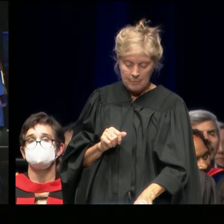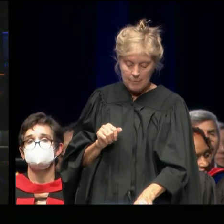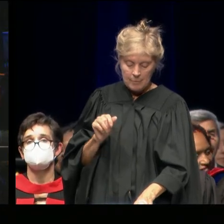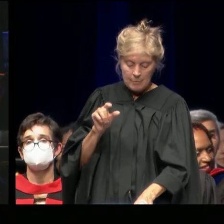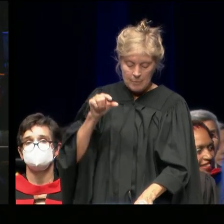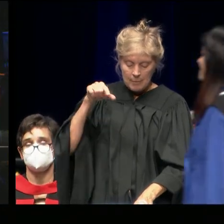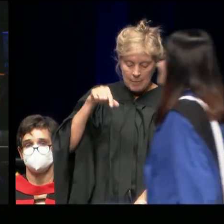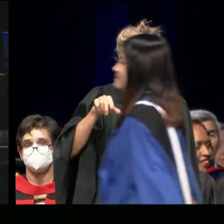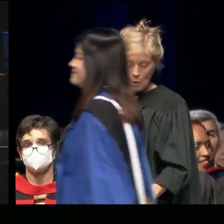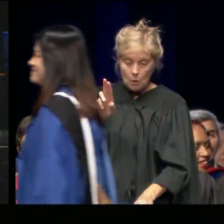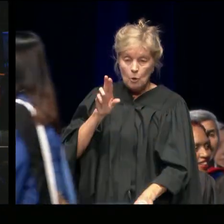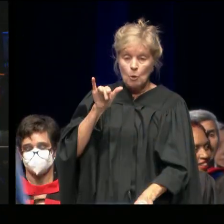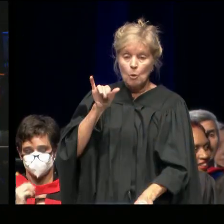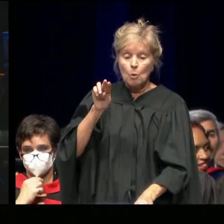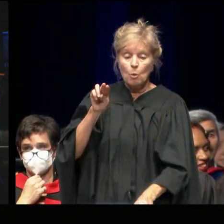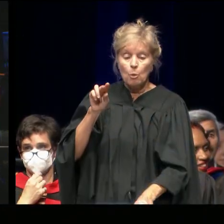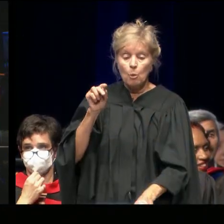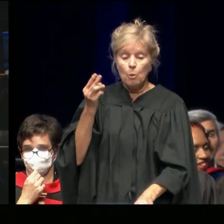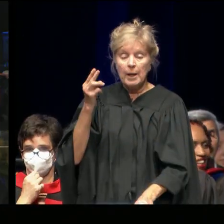Quinvan Lee.